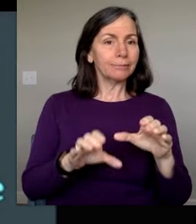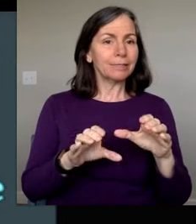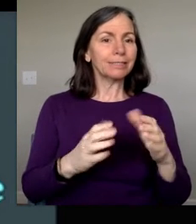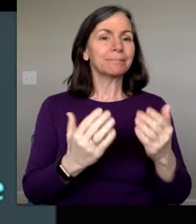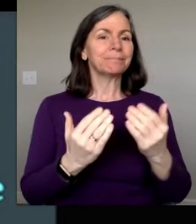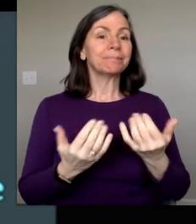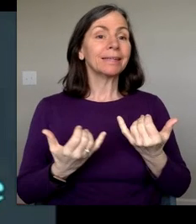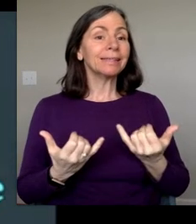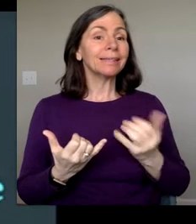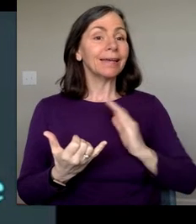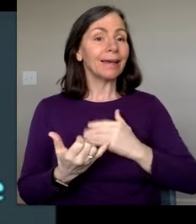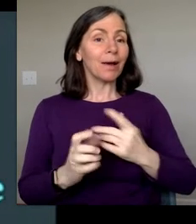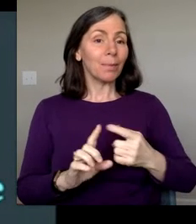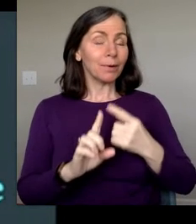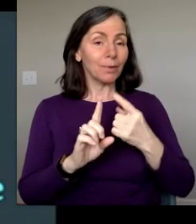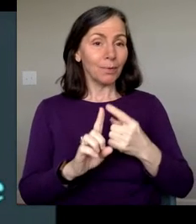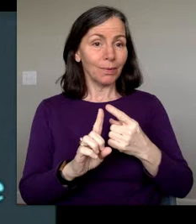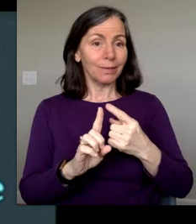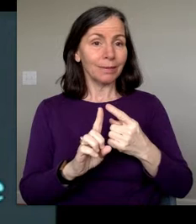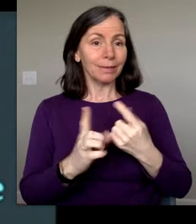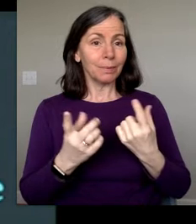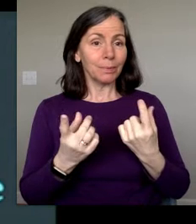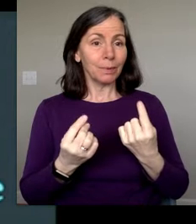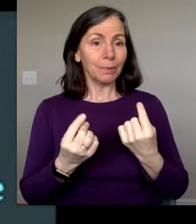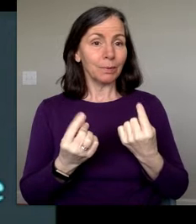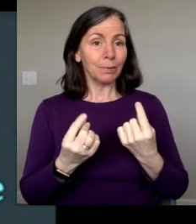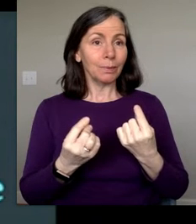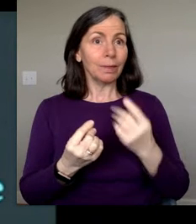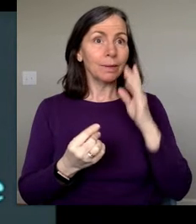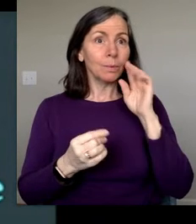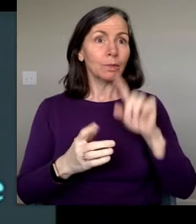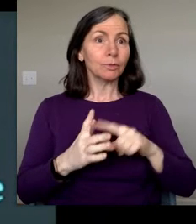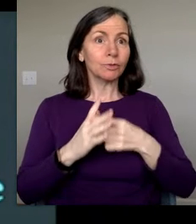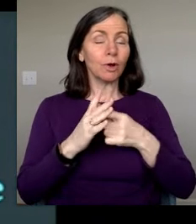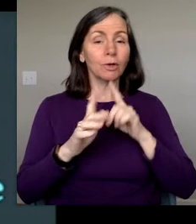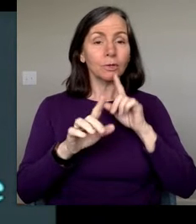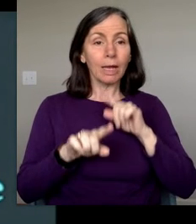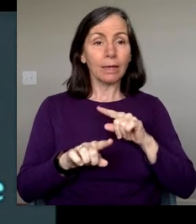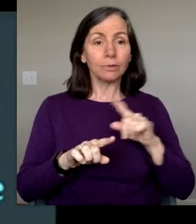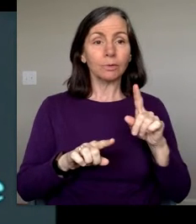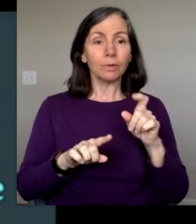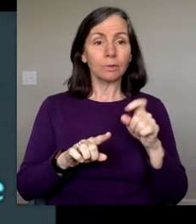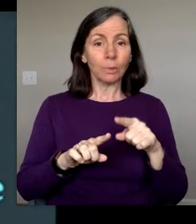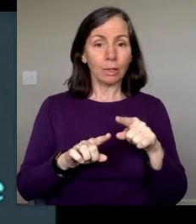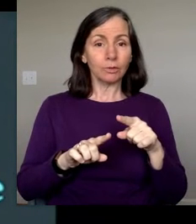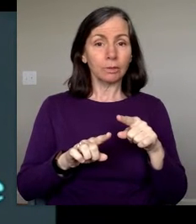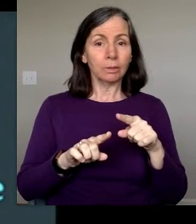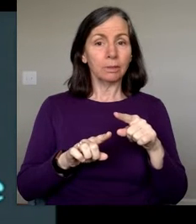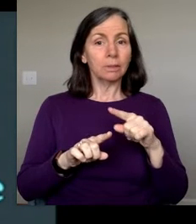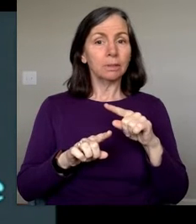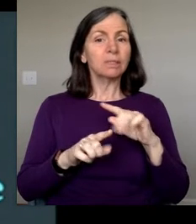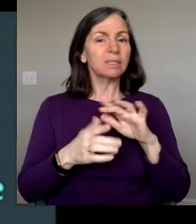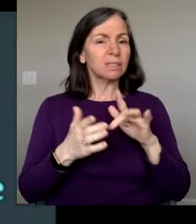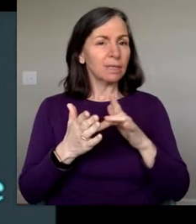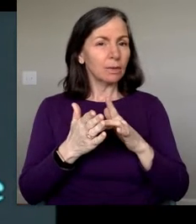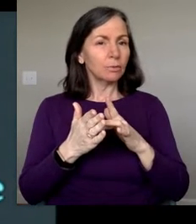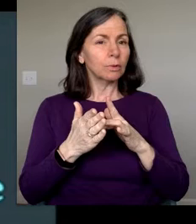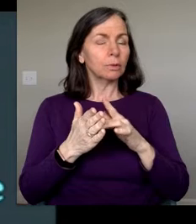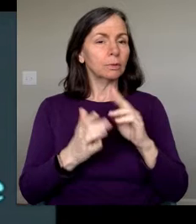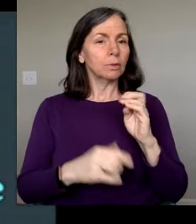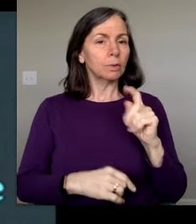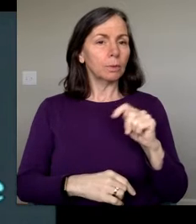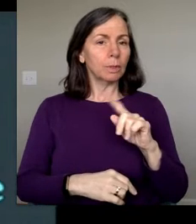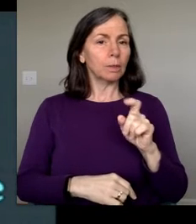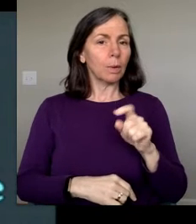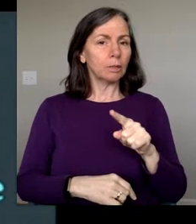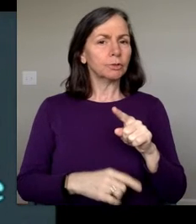Today our goal is to start to answer this question, our central unit question is